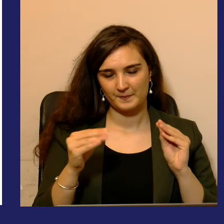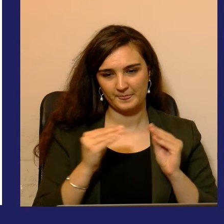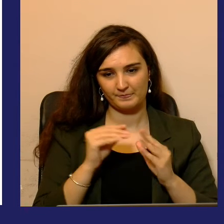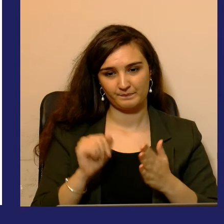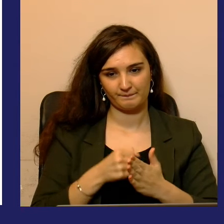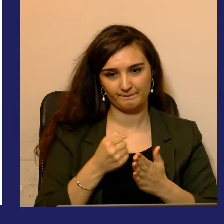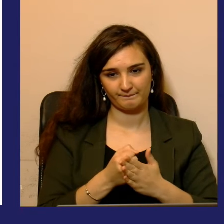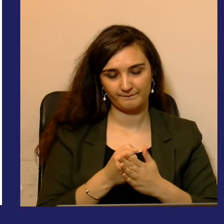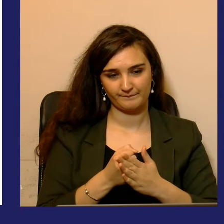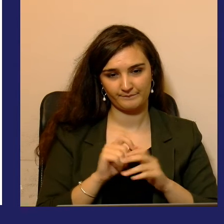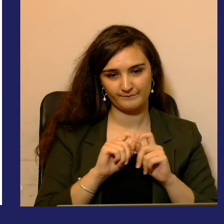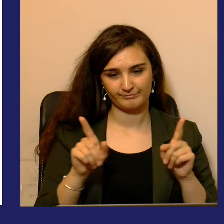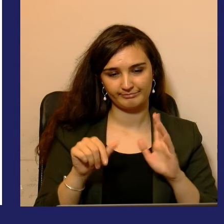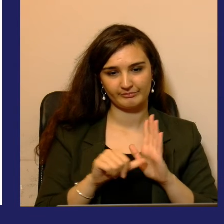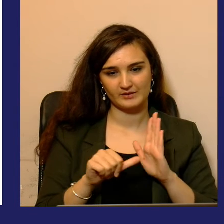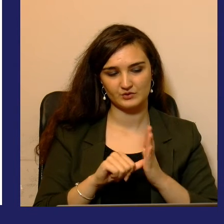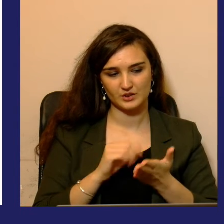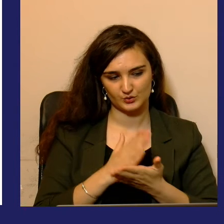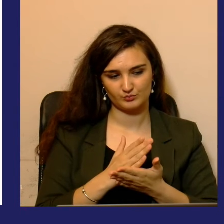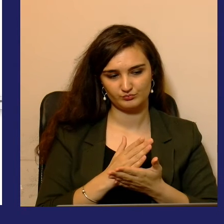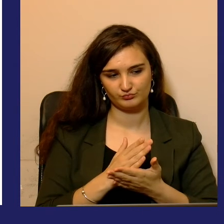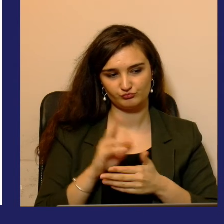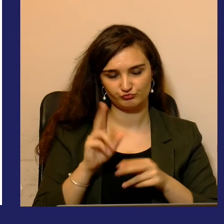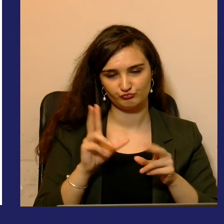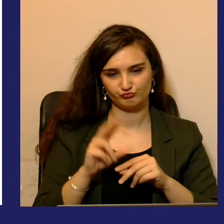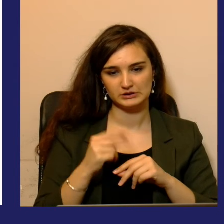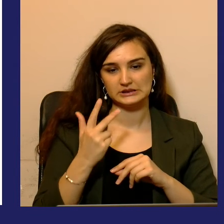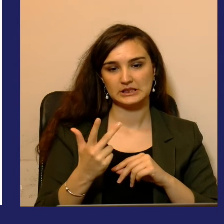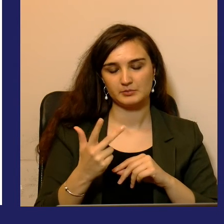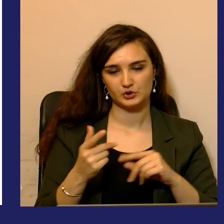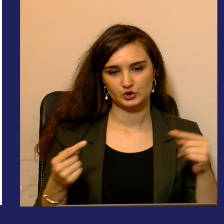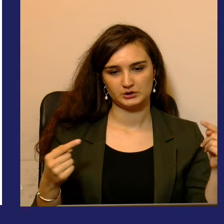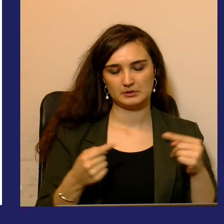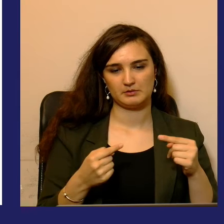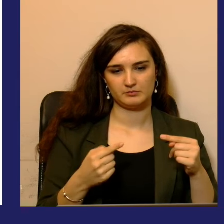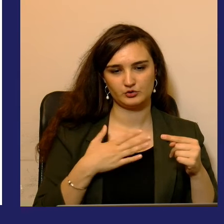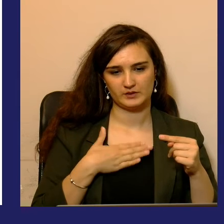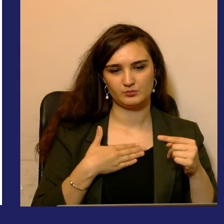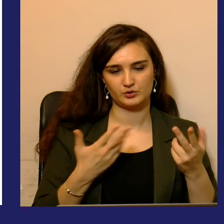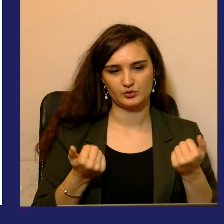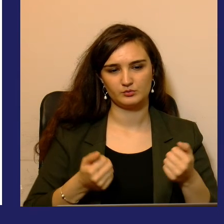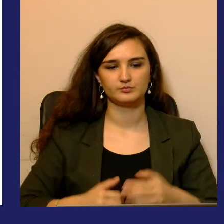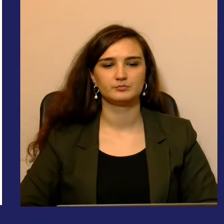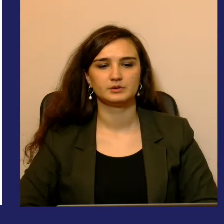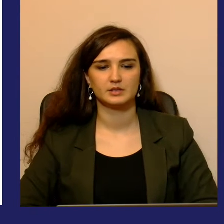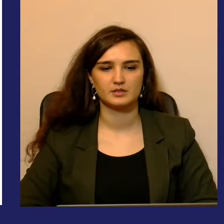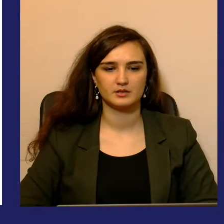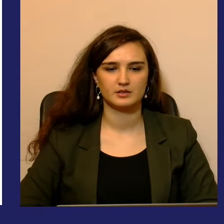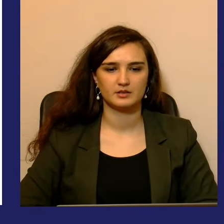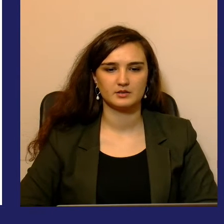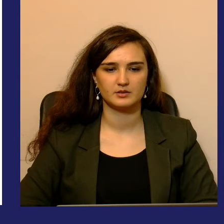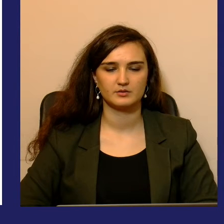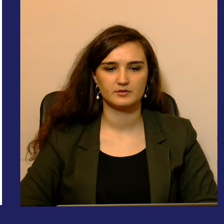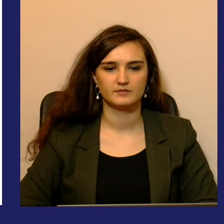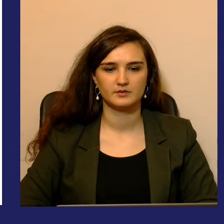6 would be a D for us in the United States, right? So what you can see is basically the entire voting population of